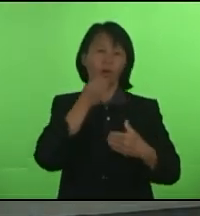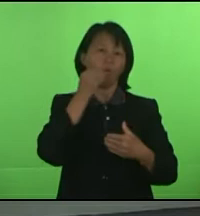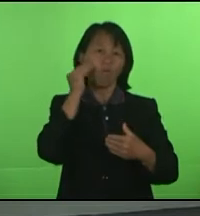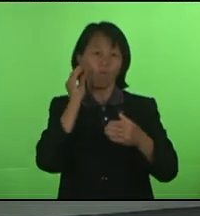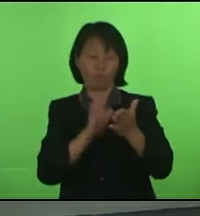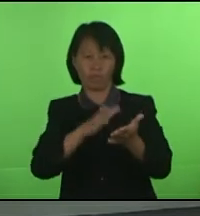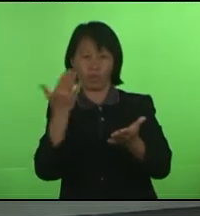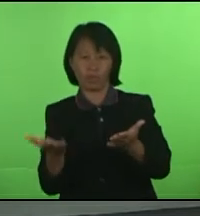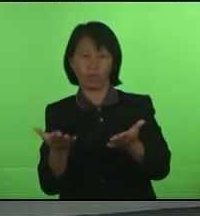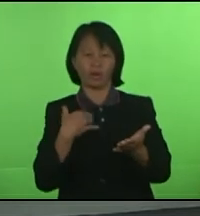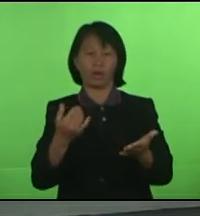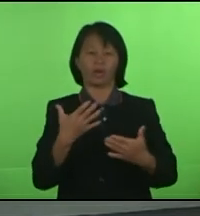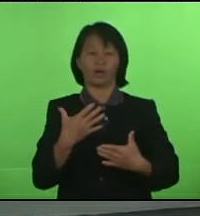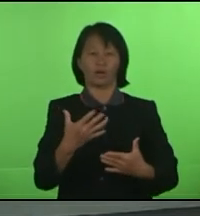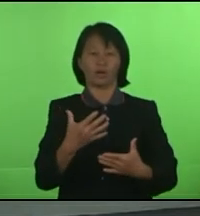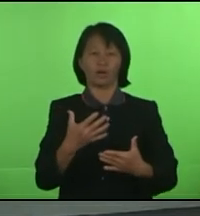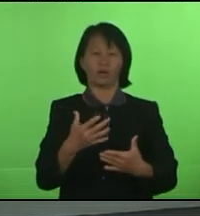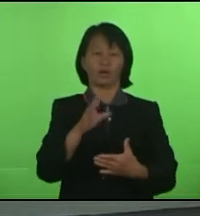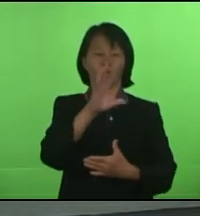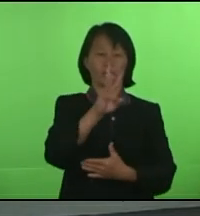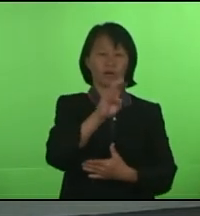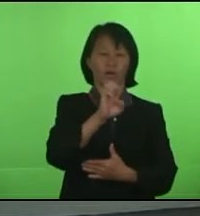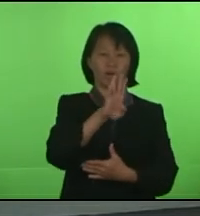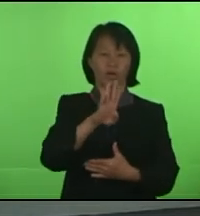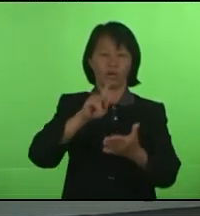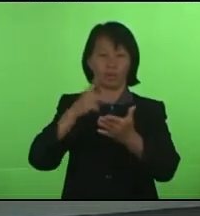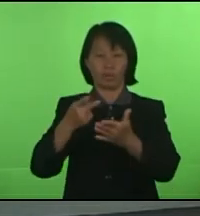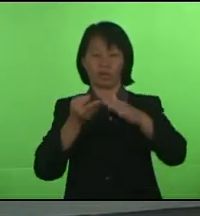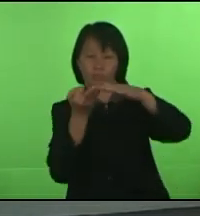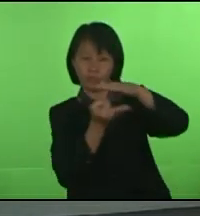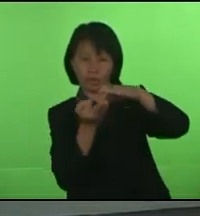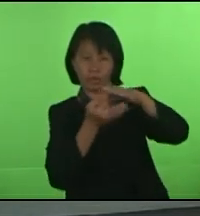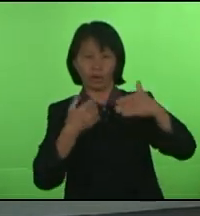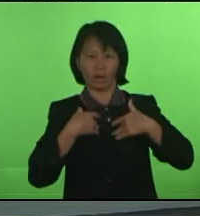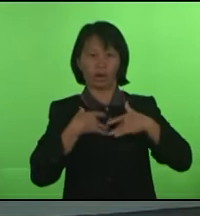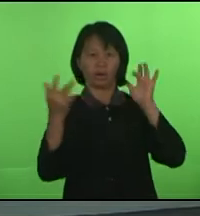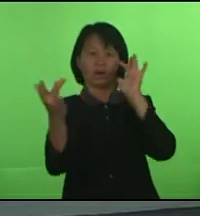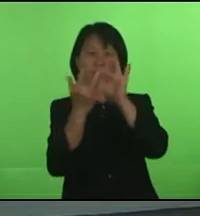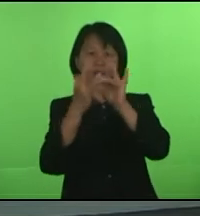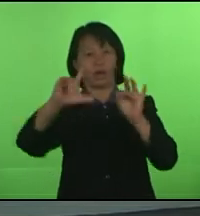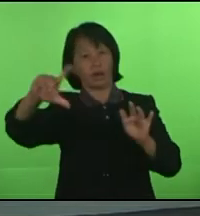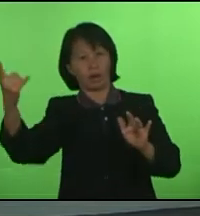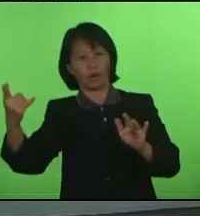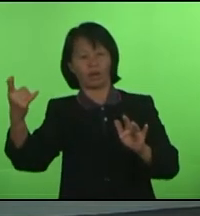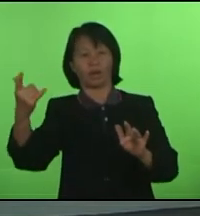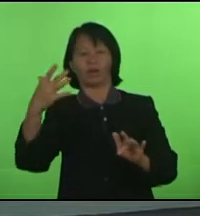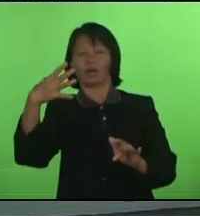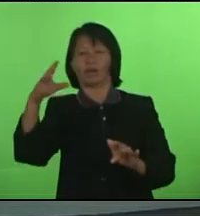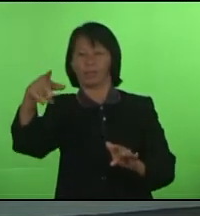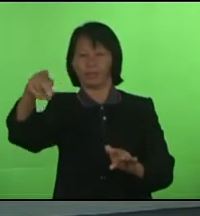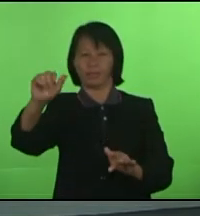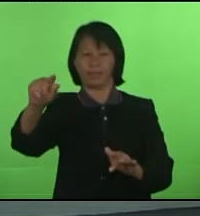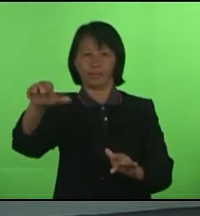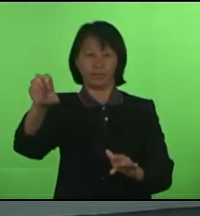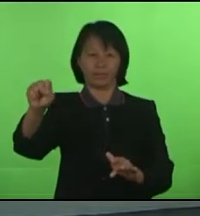home page. It consists of many web pages. The web page is a document and it contains links to other web